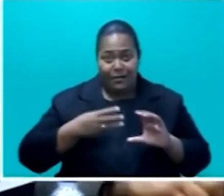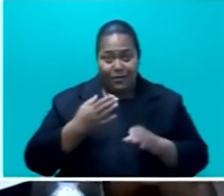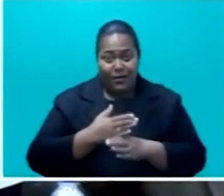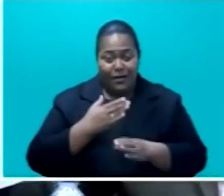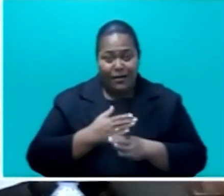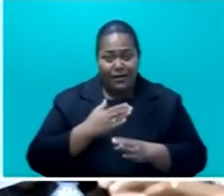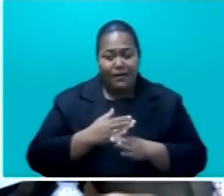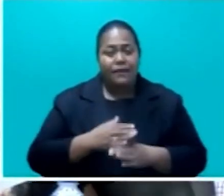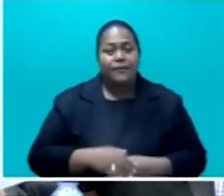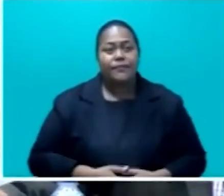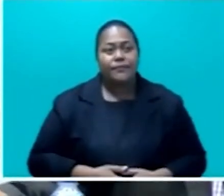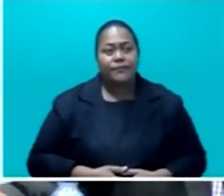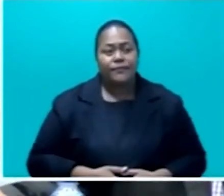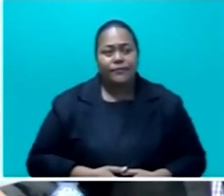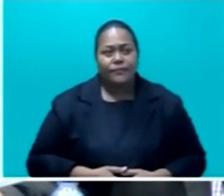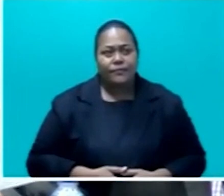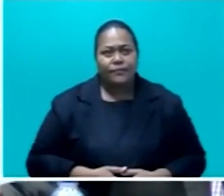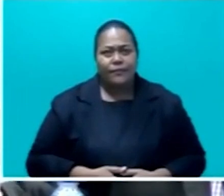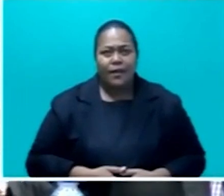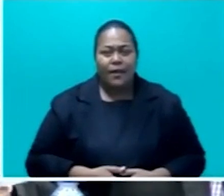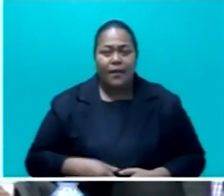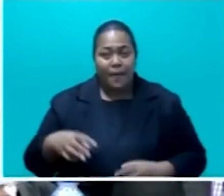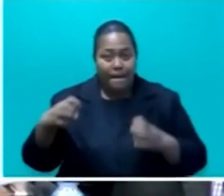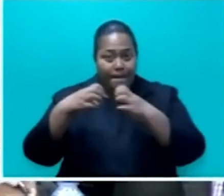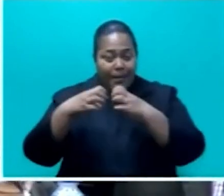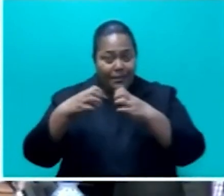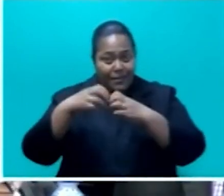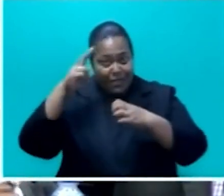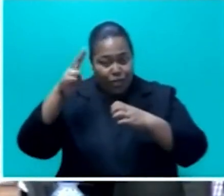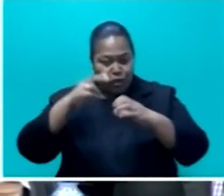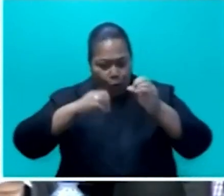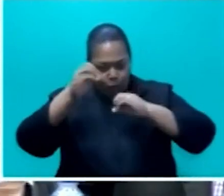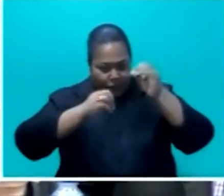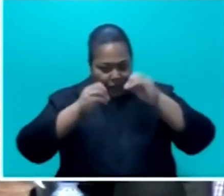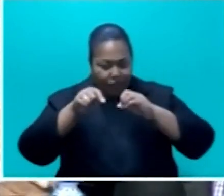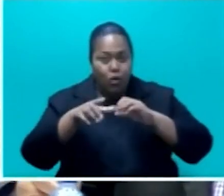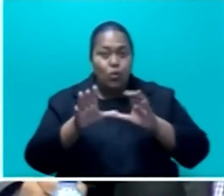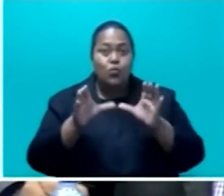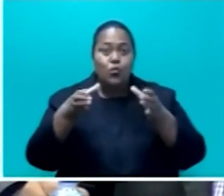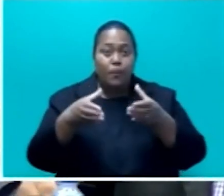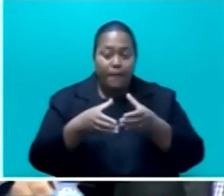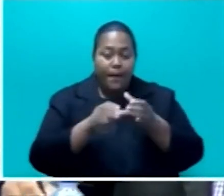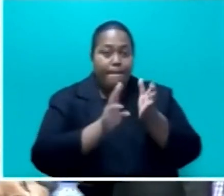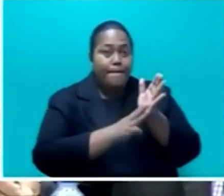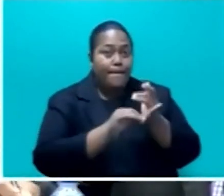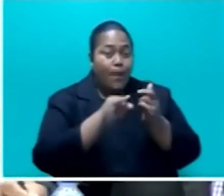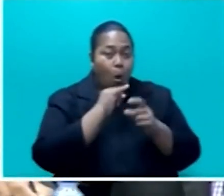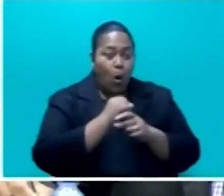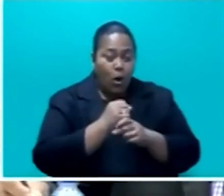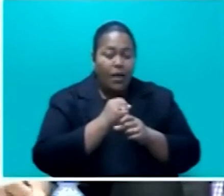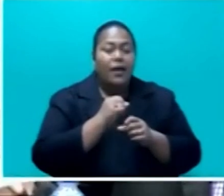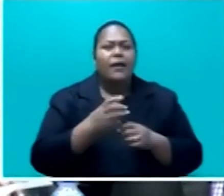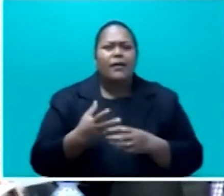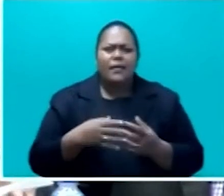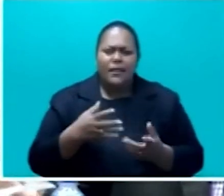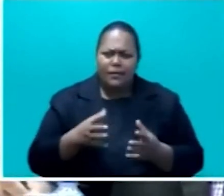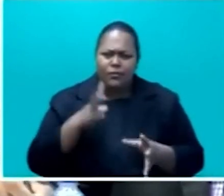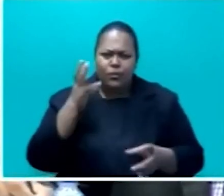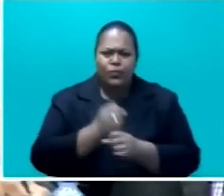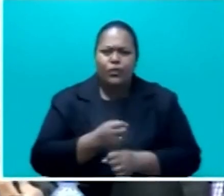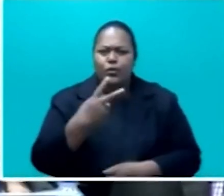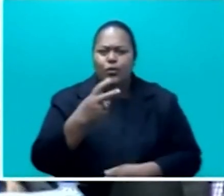was made by the Multinational Observer Group, MOG, in its final report on Fiji's 2022 general election. I